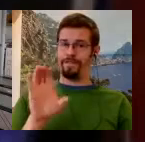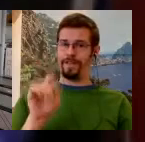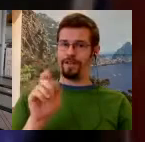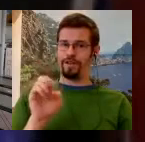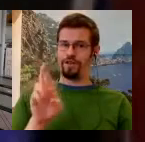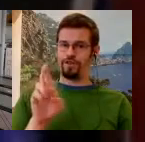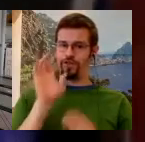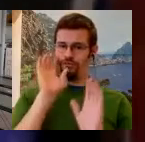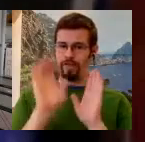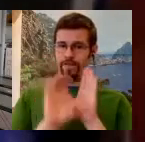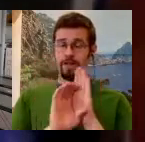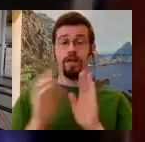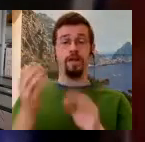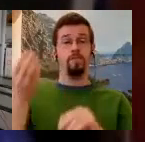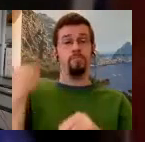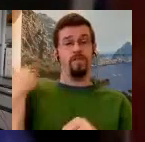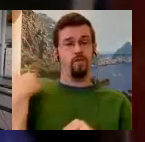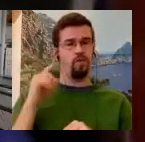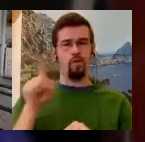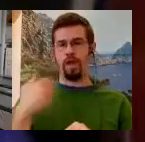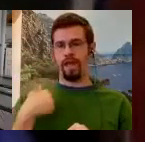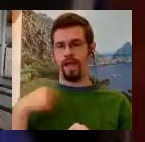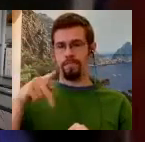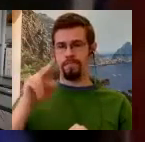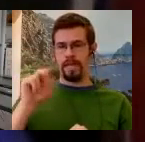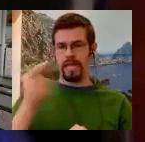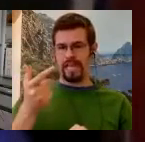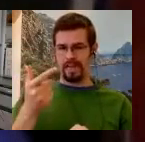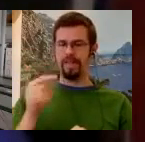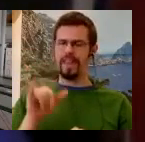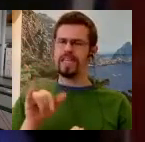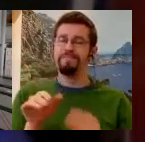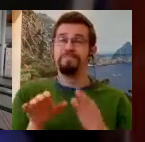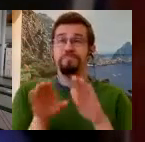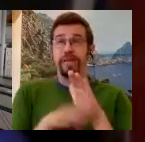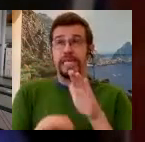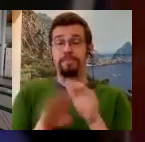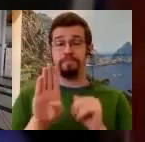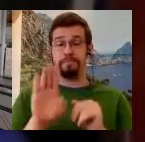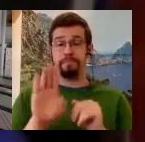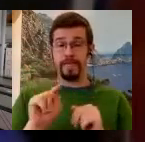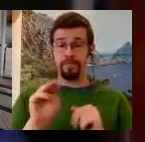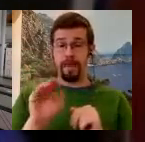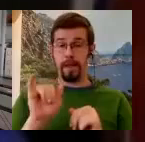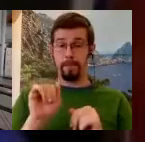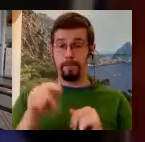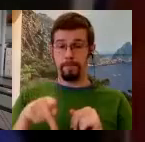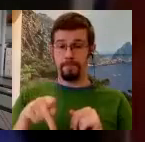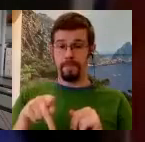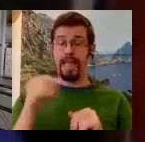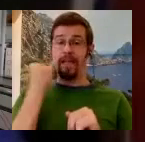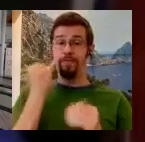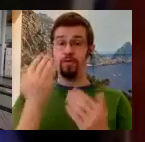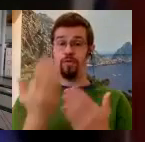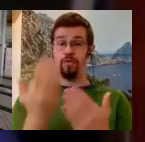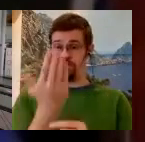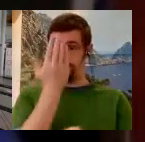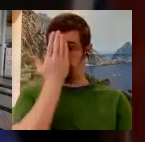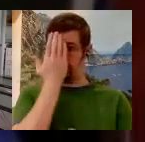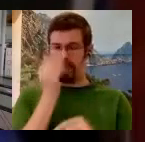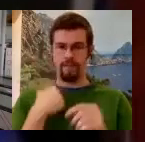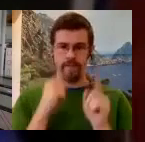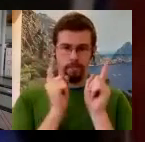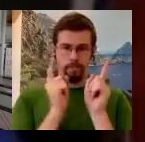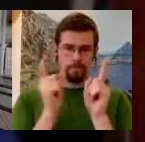Originally, we only had ping images, which is basically a bitmap, which if you look at a bitmap really close and enlarge it, you see all these blocks.